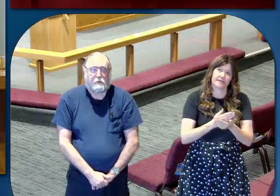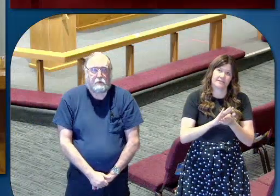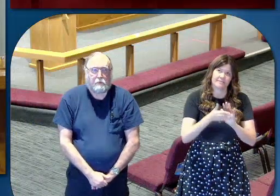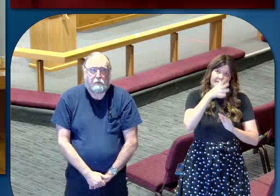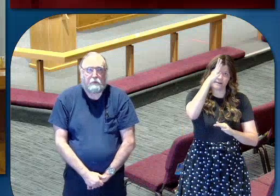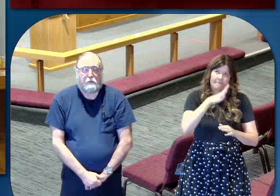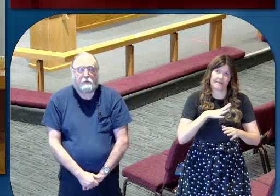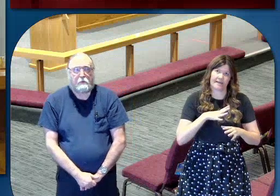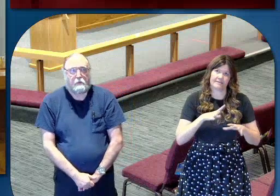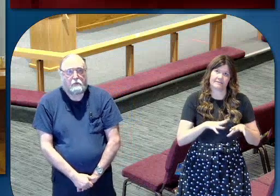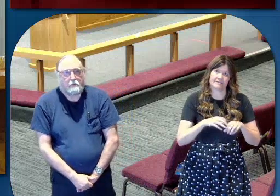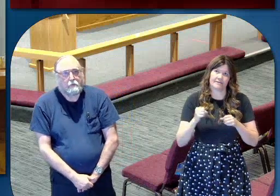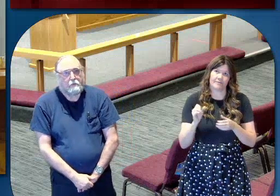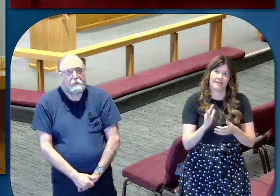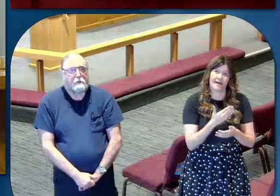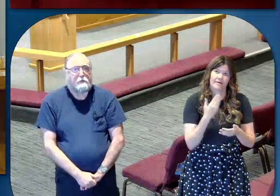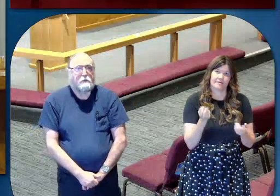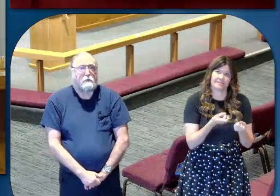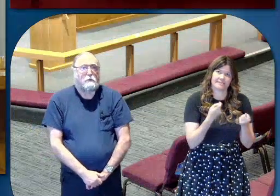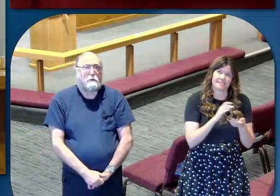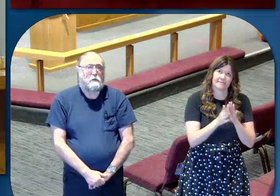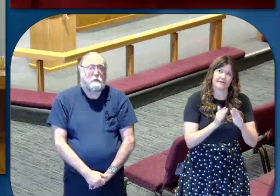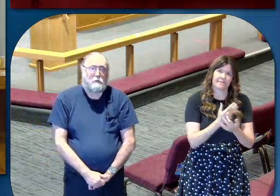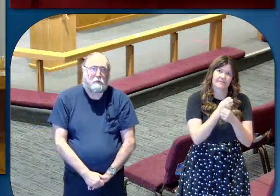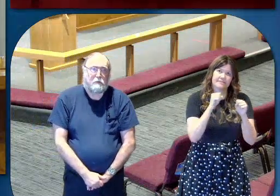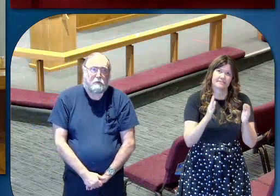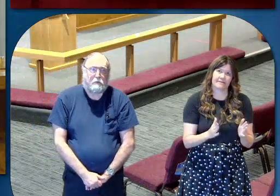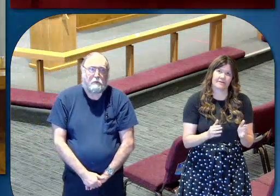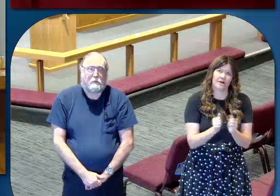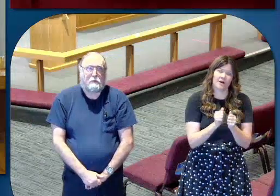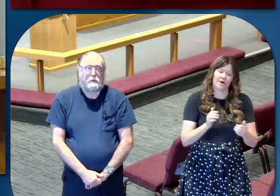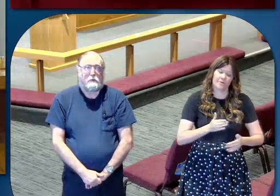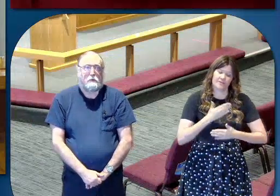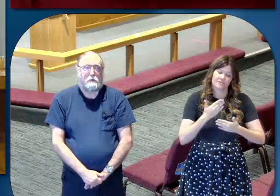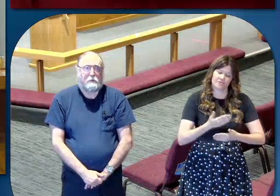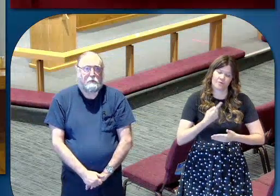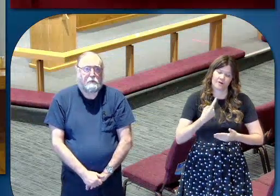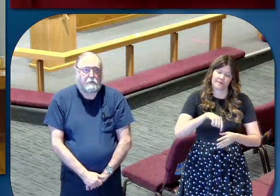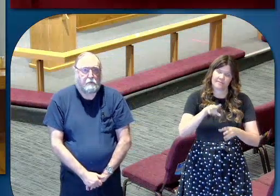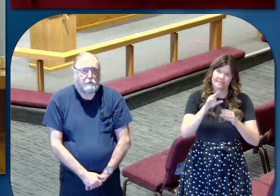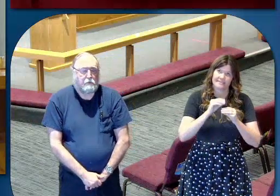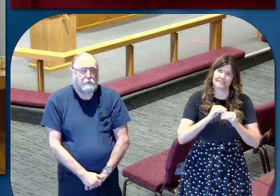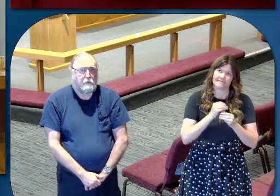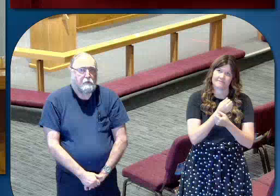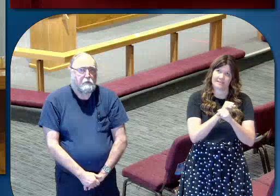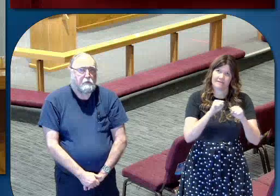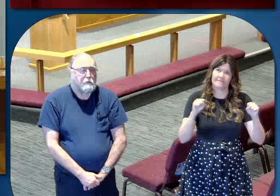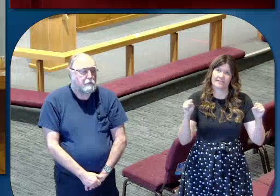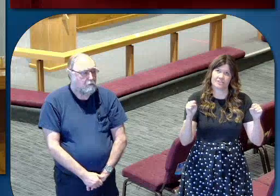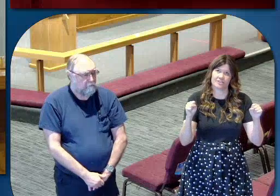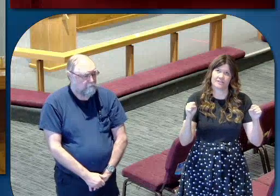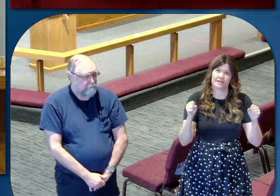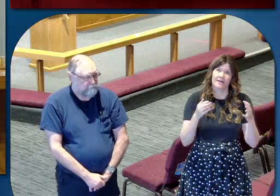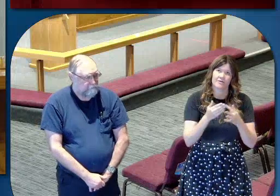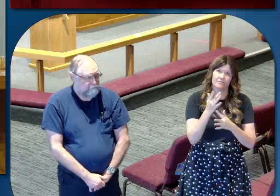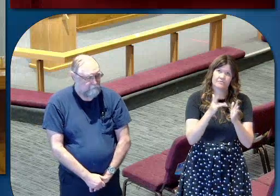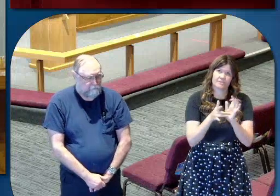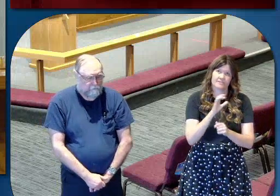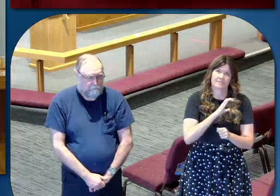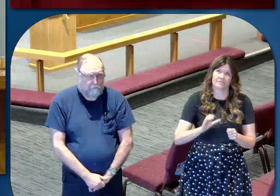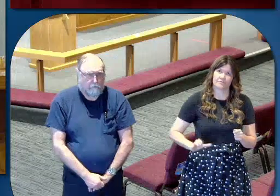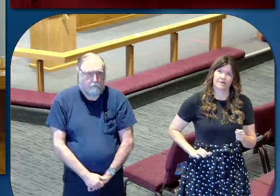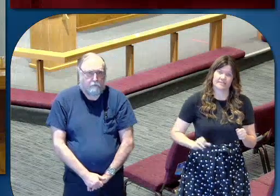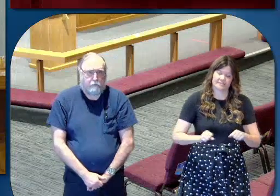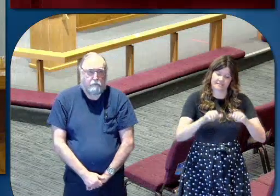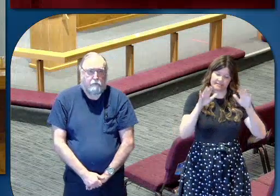and be our Savior. With repentant joy, we receive the salvation accomplished for us by the all-availing sacrifice of his